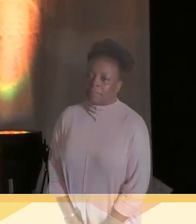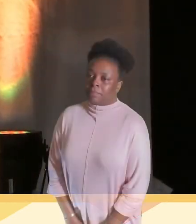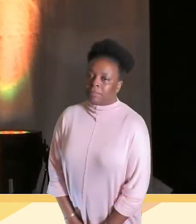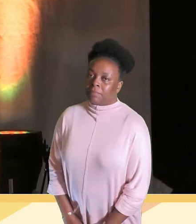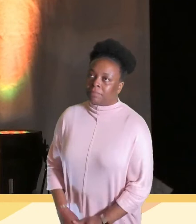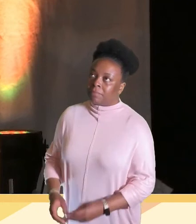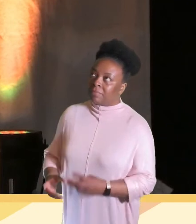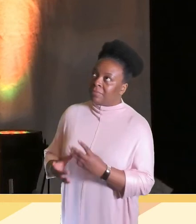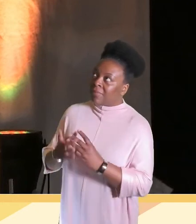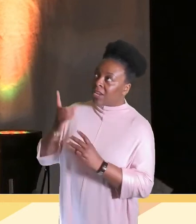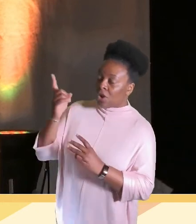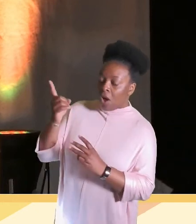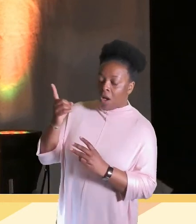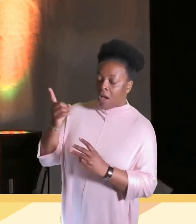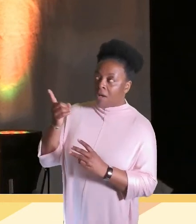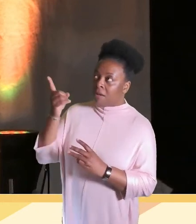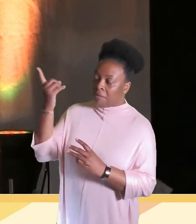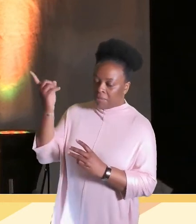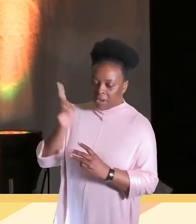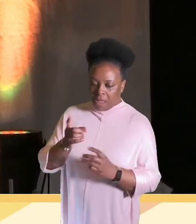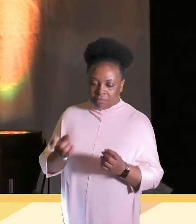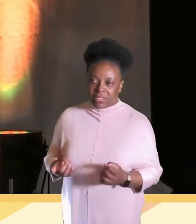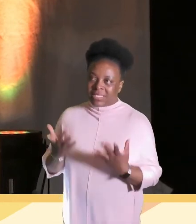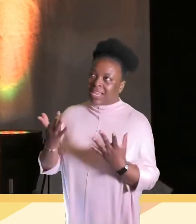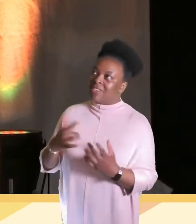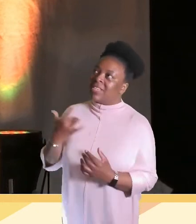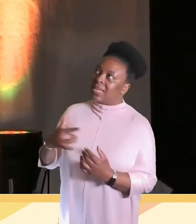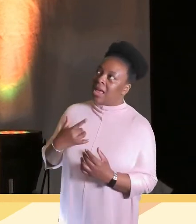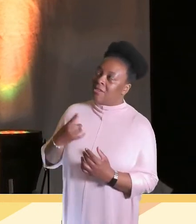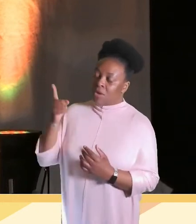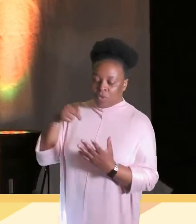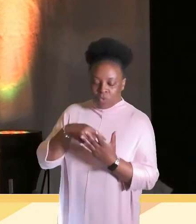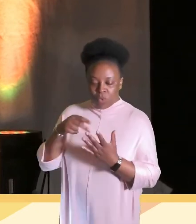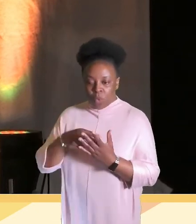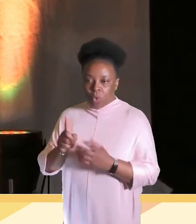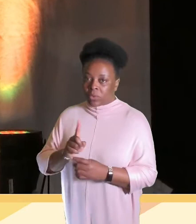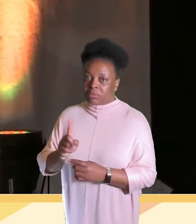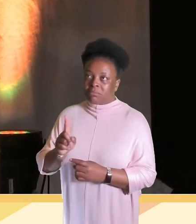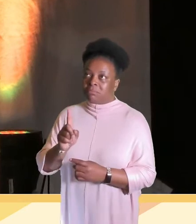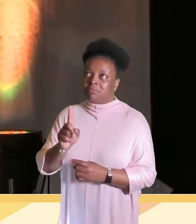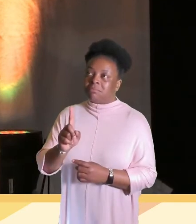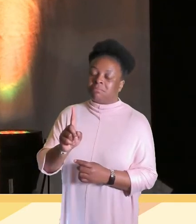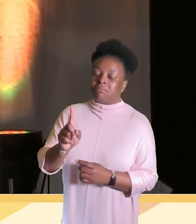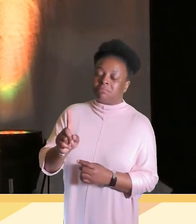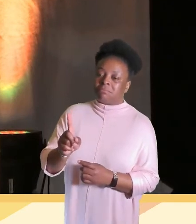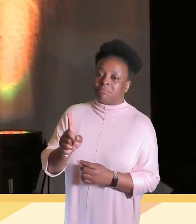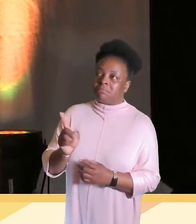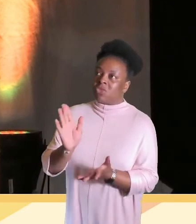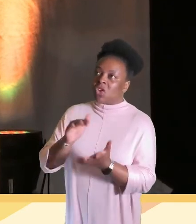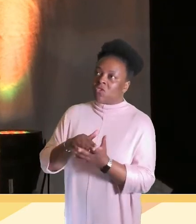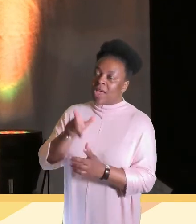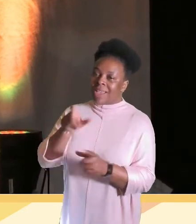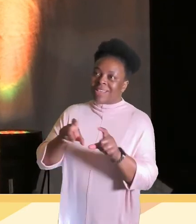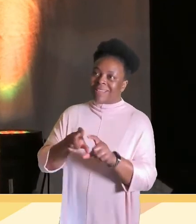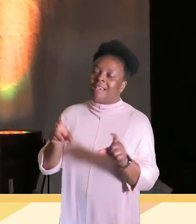God of sacrifice, who walked surrounded yet alone the path to Calvary, we thank you for the